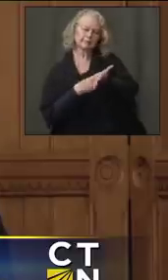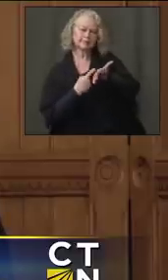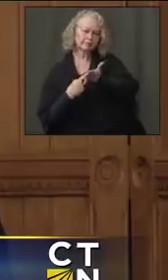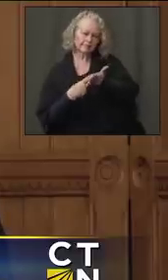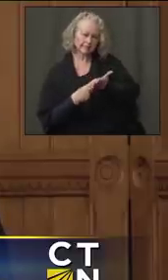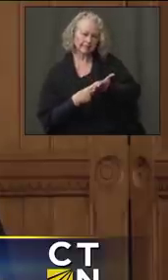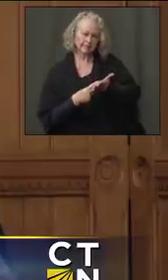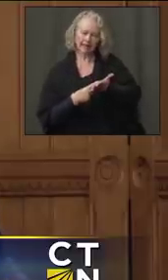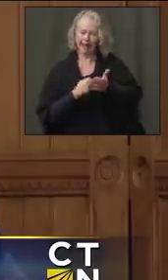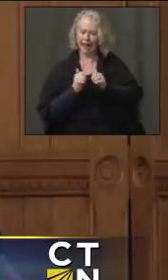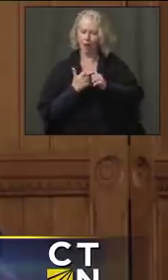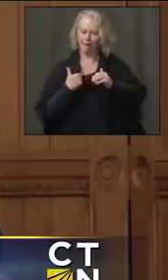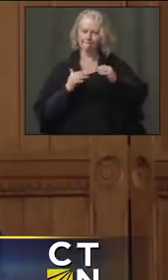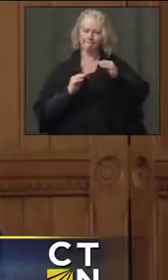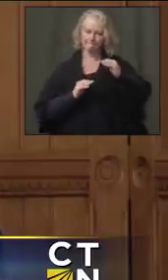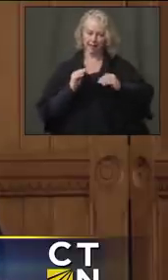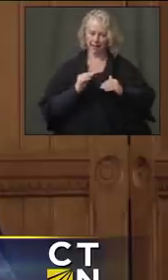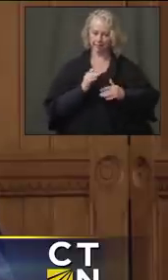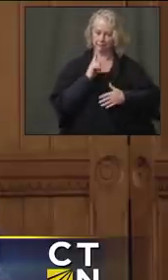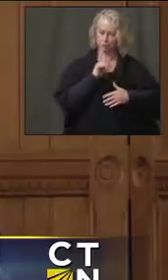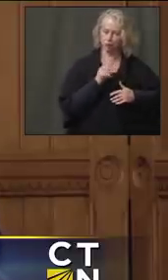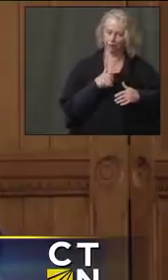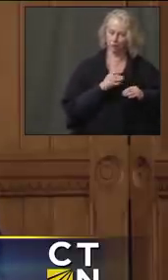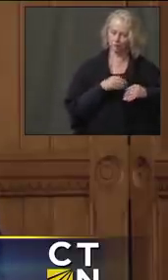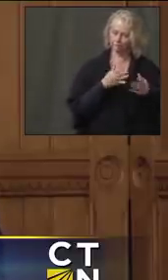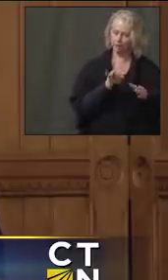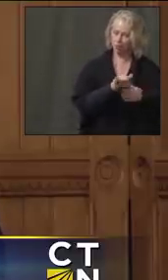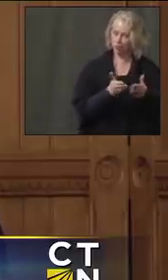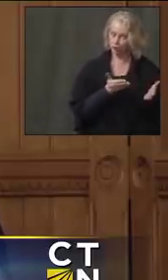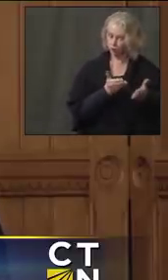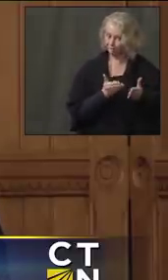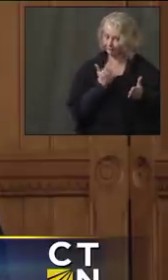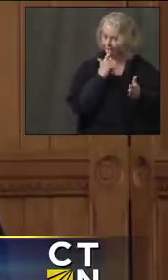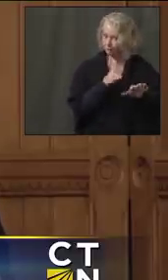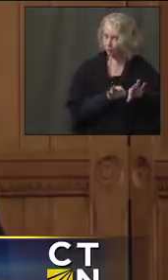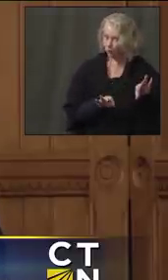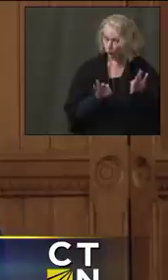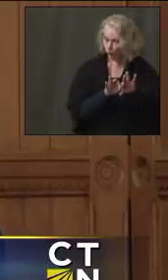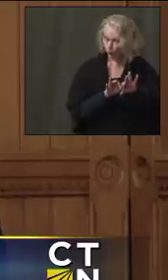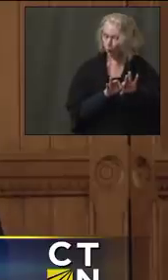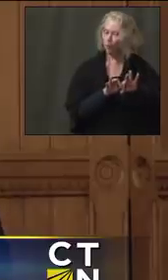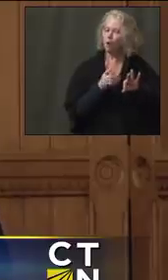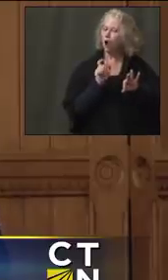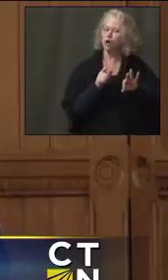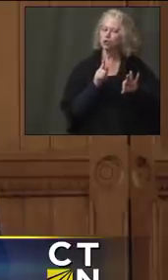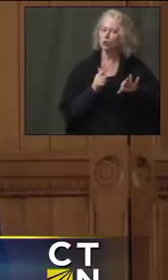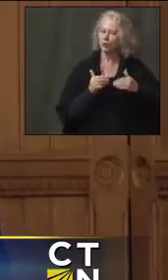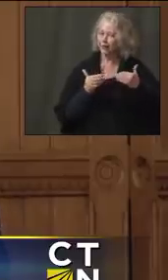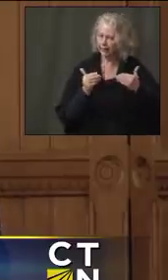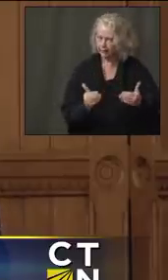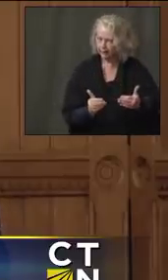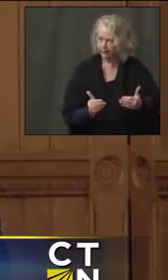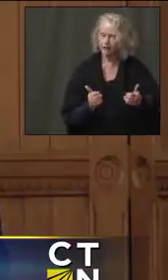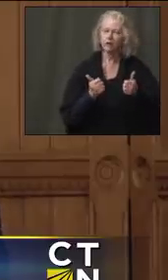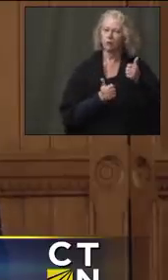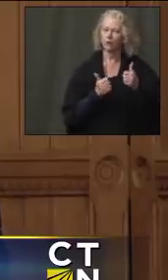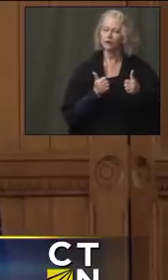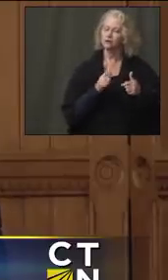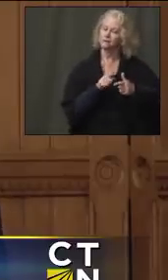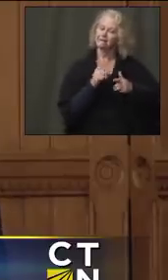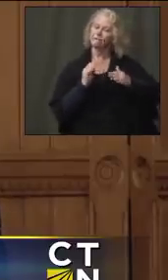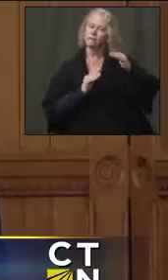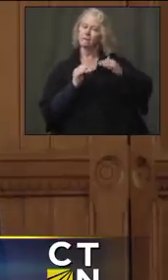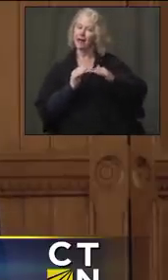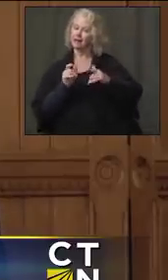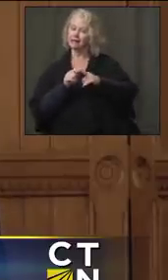looking to balance the services that we provide and how critical those are and the ability to delay those or not delay those versus the public health risk, because we're still